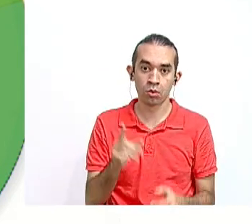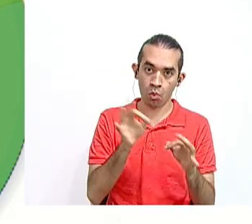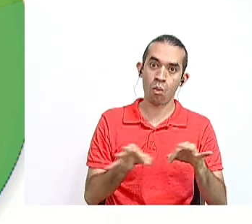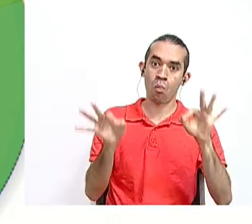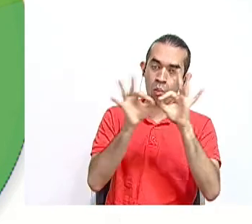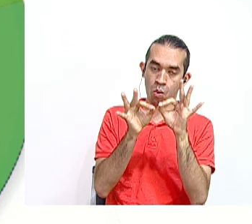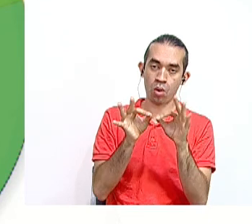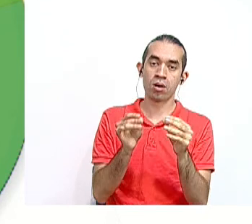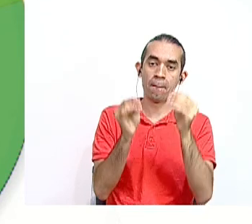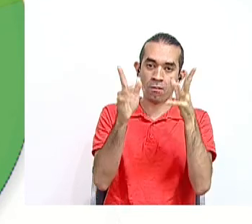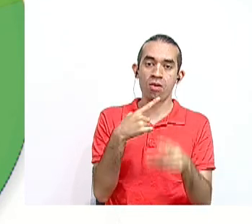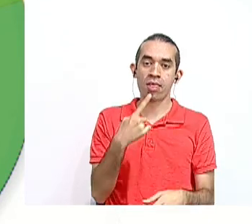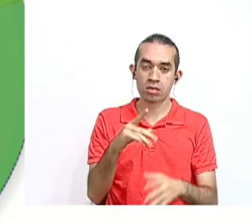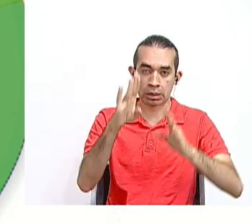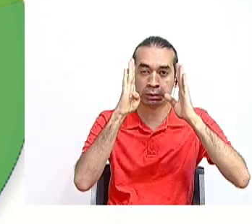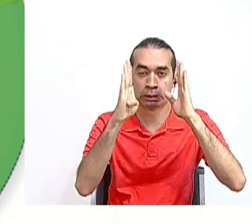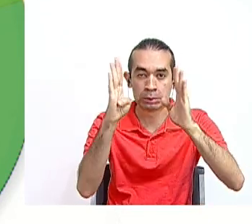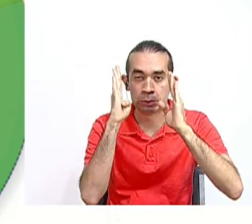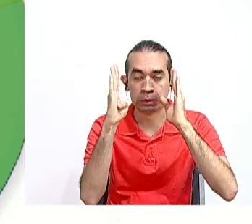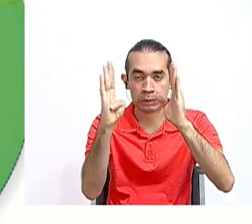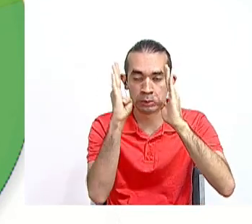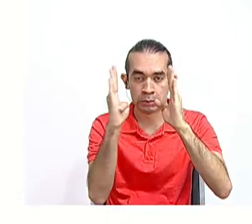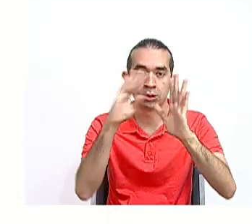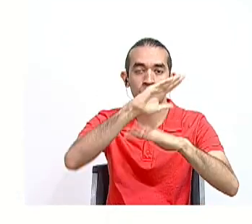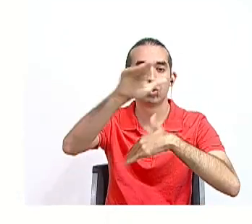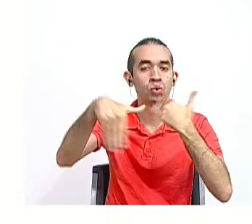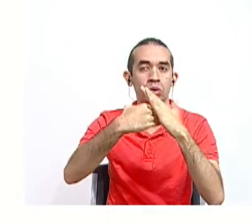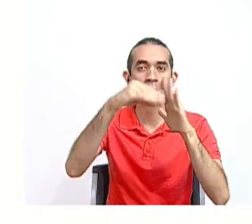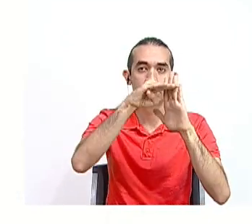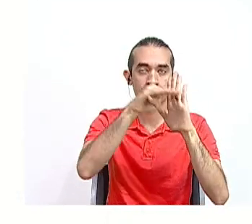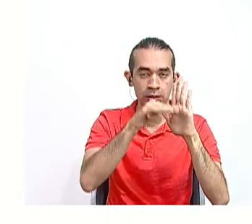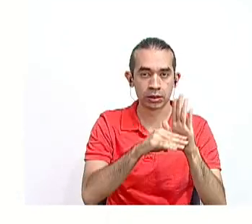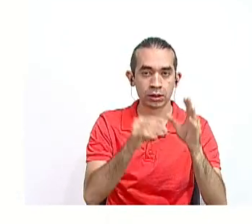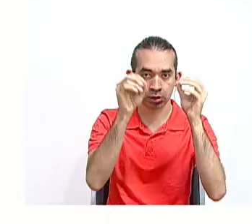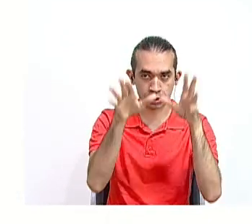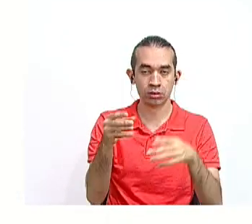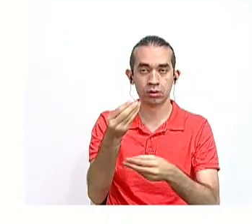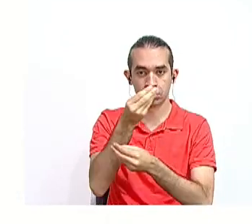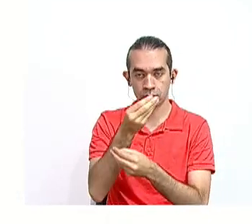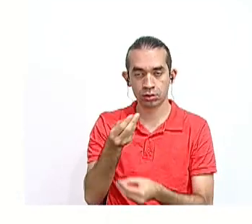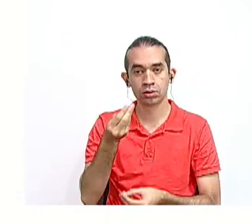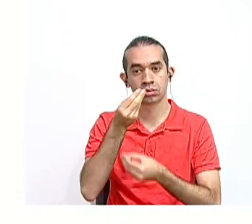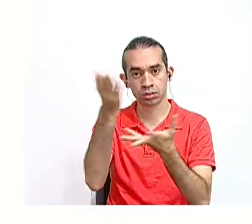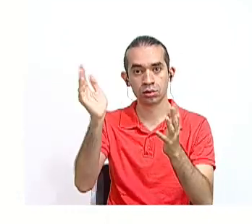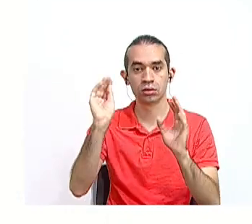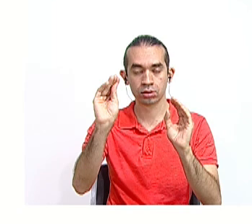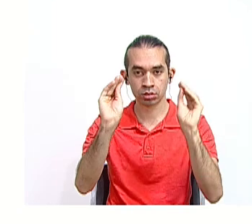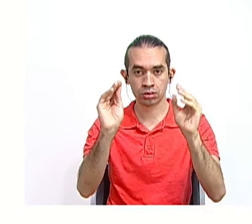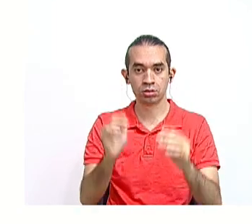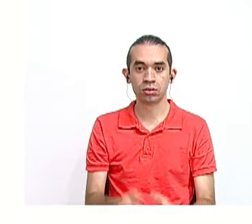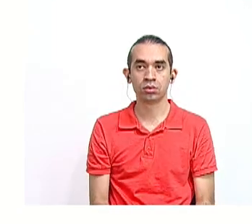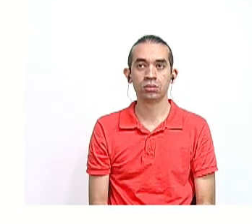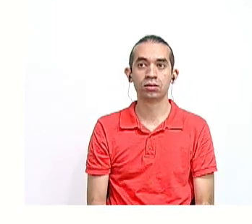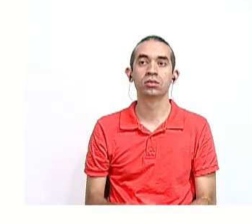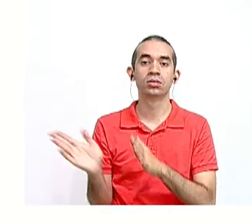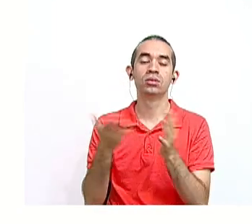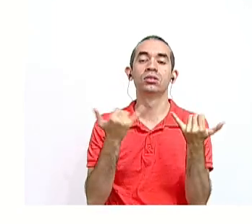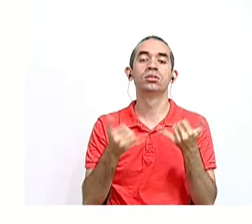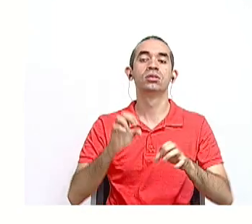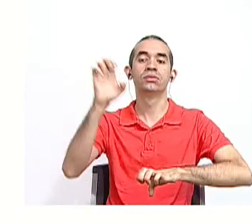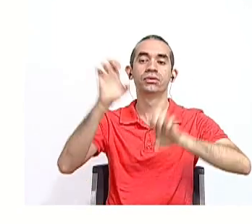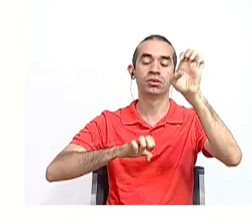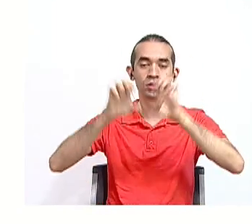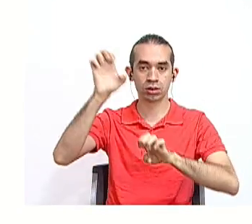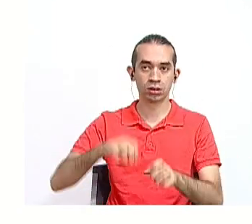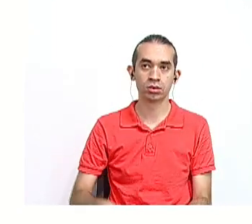our teachers say, right? And listen to all the instructions that our teachers give. Now we're going to move to the evaluation. And